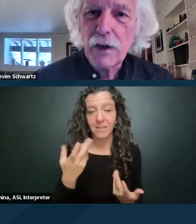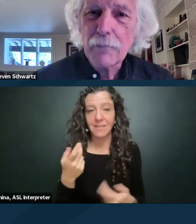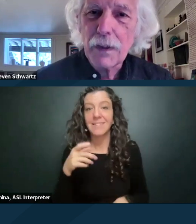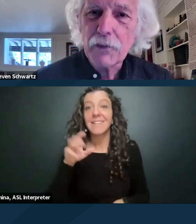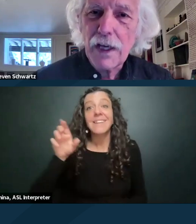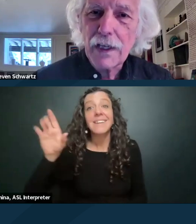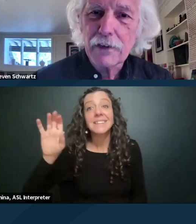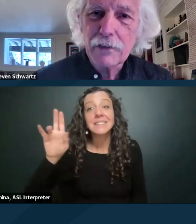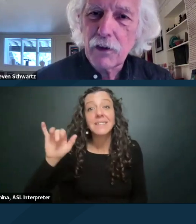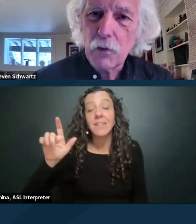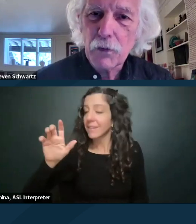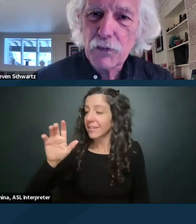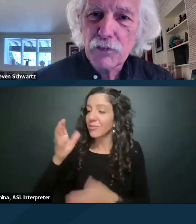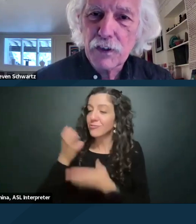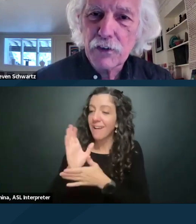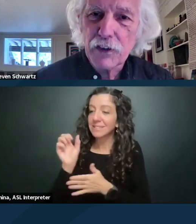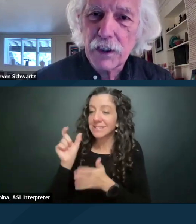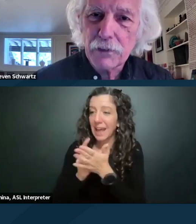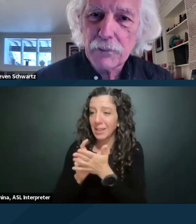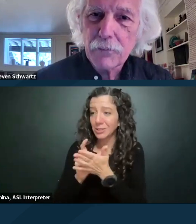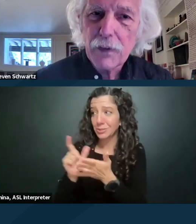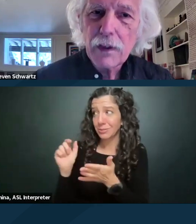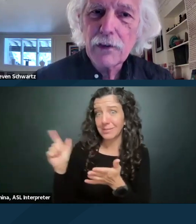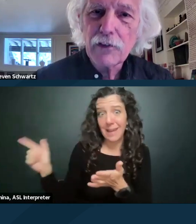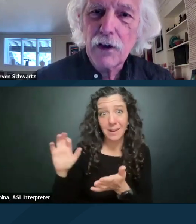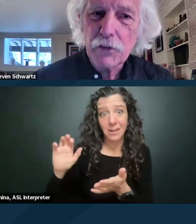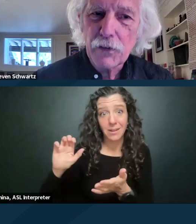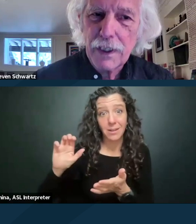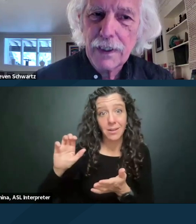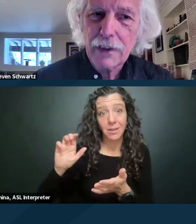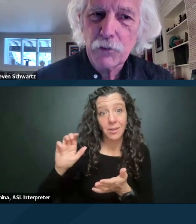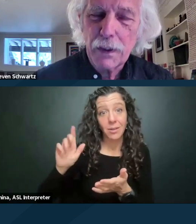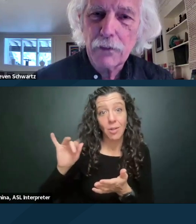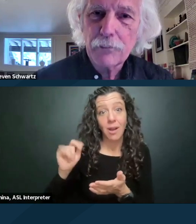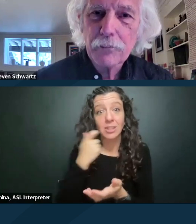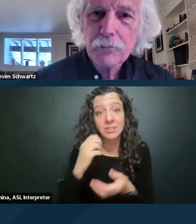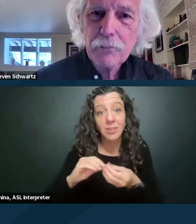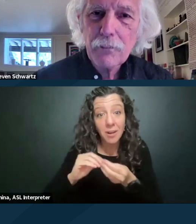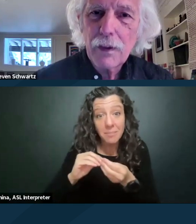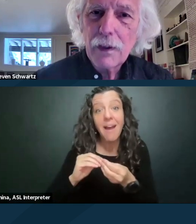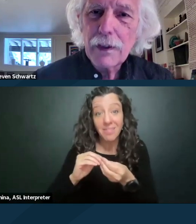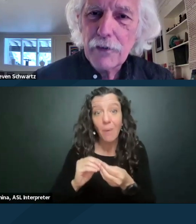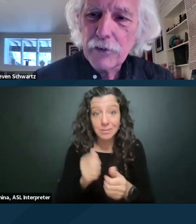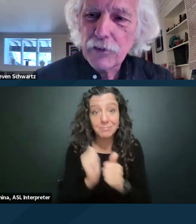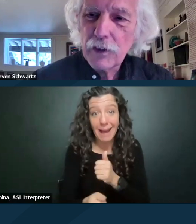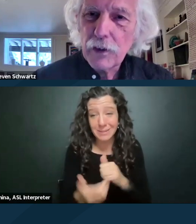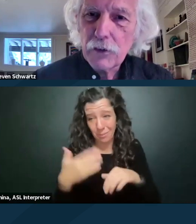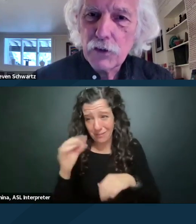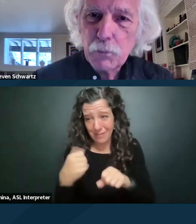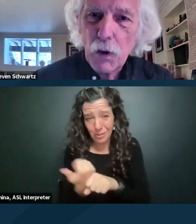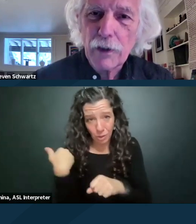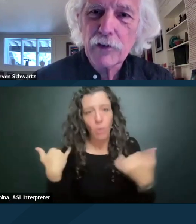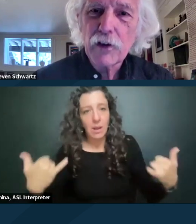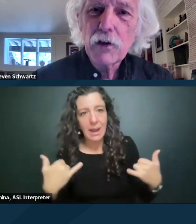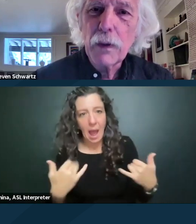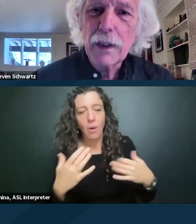Claudia described that was enacted almost 50 years ago is under attack as well. Now, there's